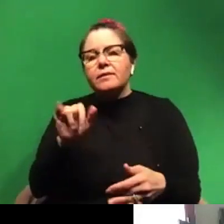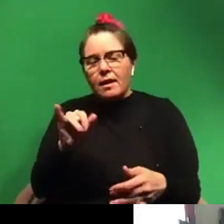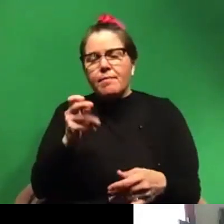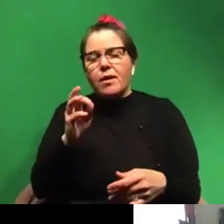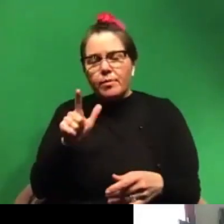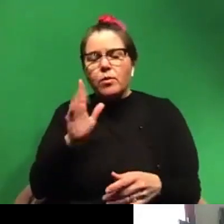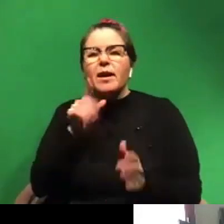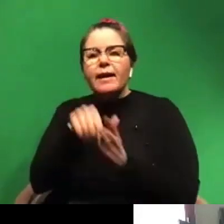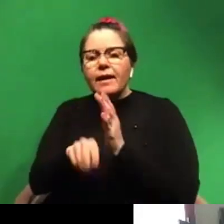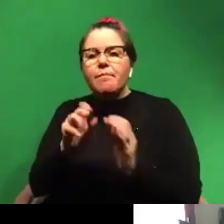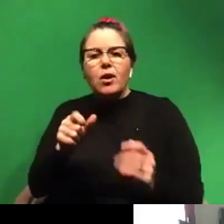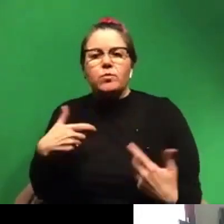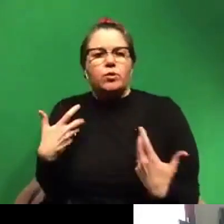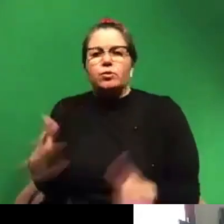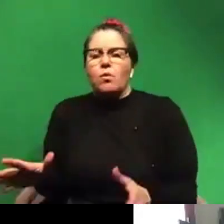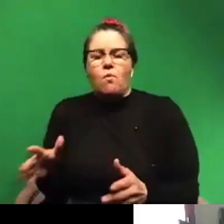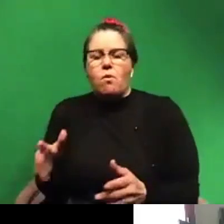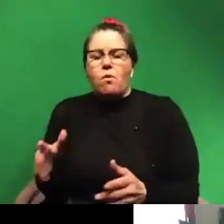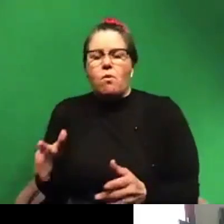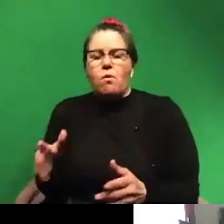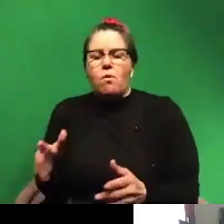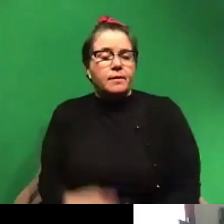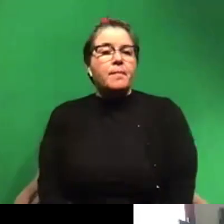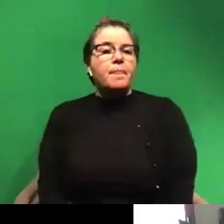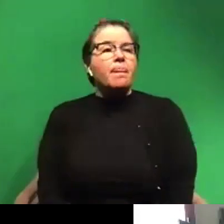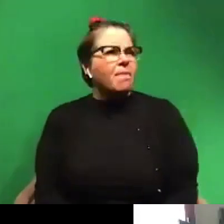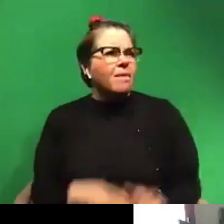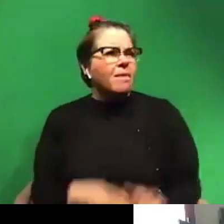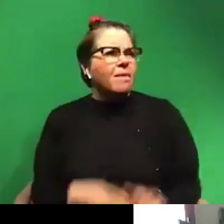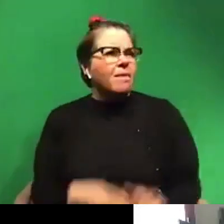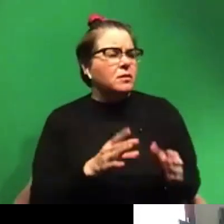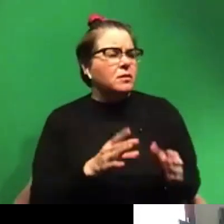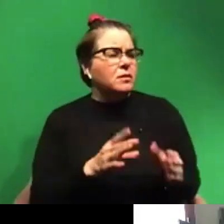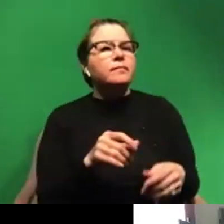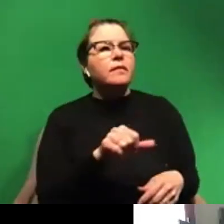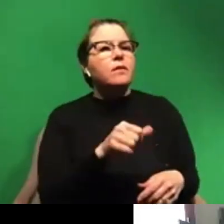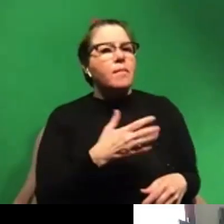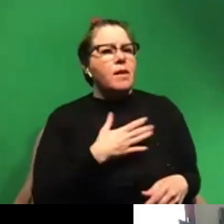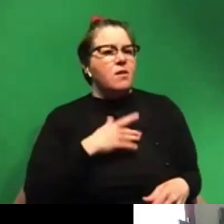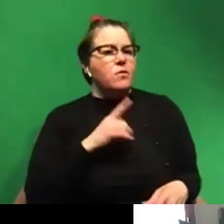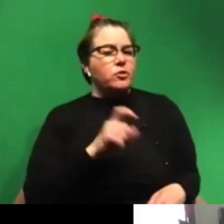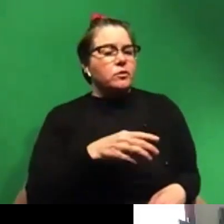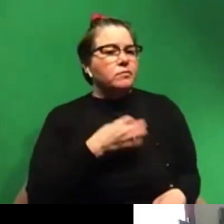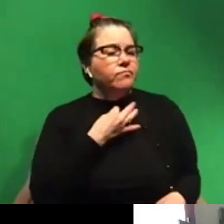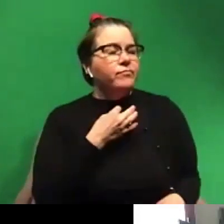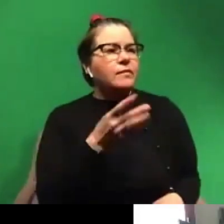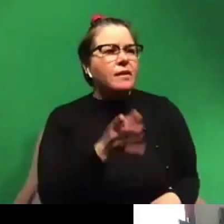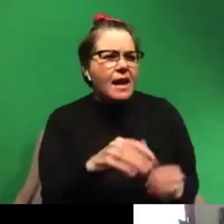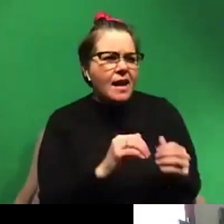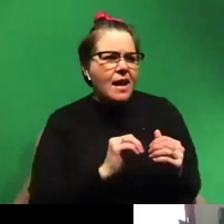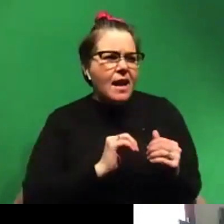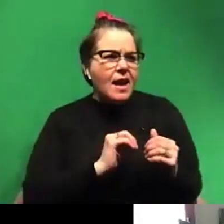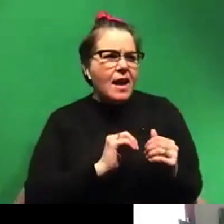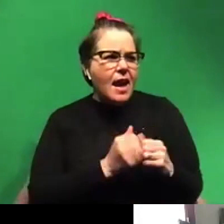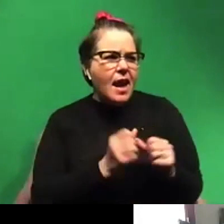to have make us sick. Awesome. So that leads into one of the questions I wanted to ask you. Like, how can we